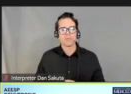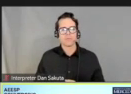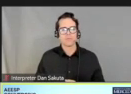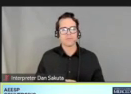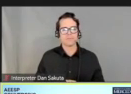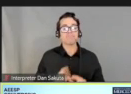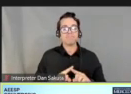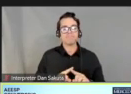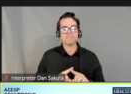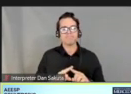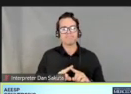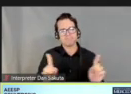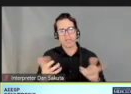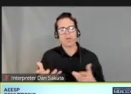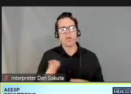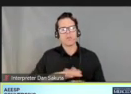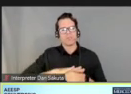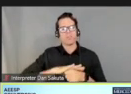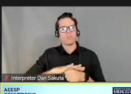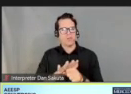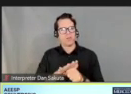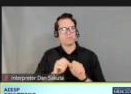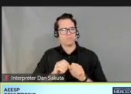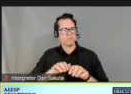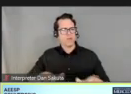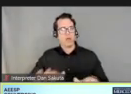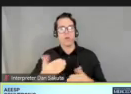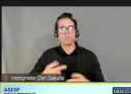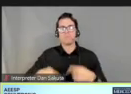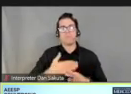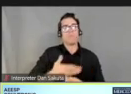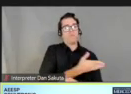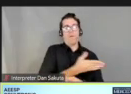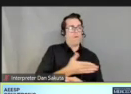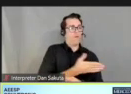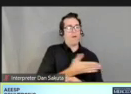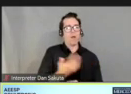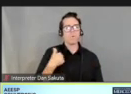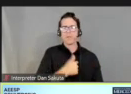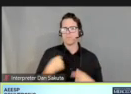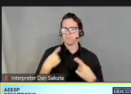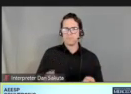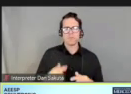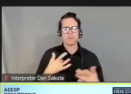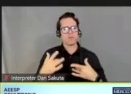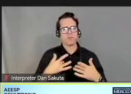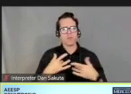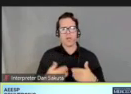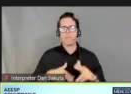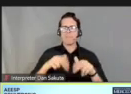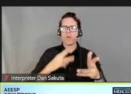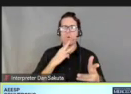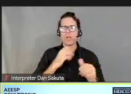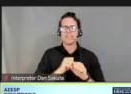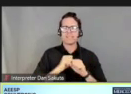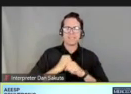But, you know, the COVID pandemic, and even before the COVID pandemic, we were concerned about building water safety from a